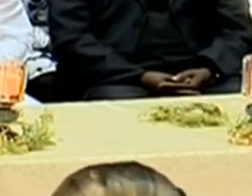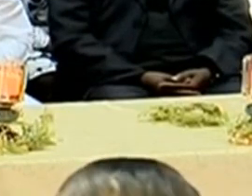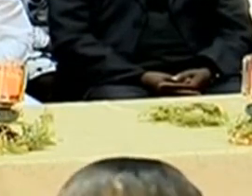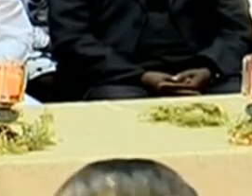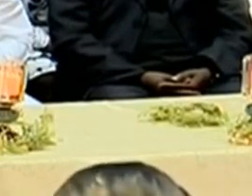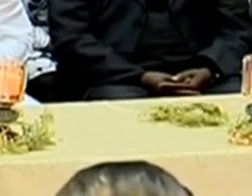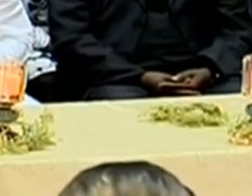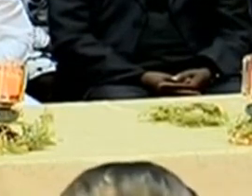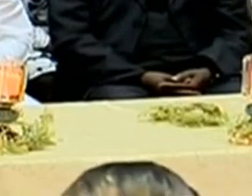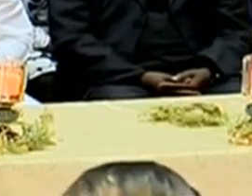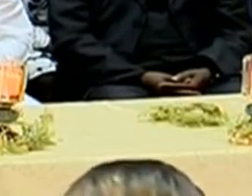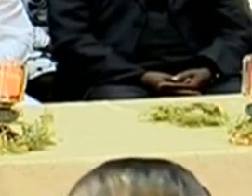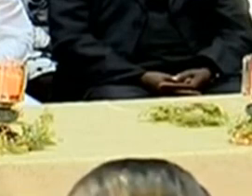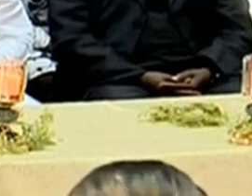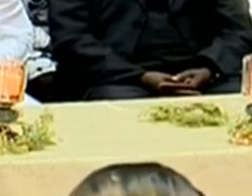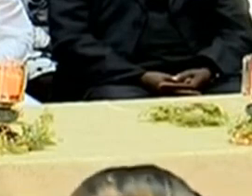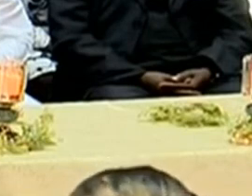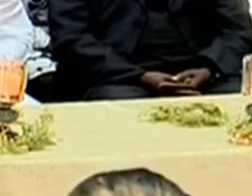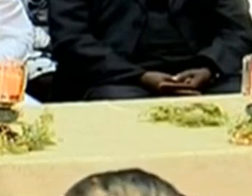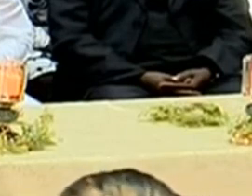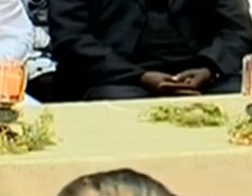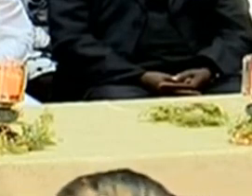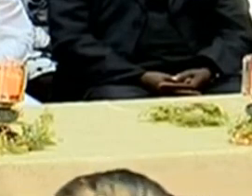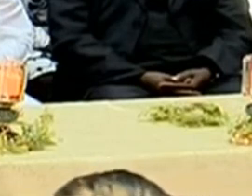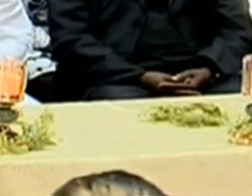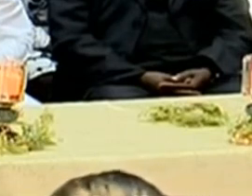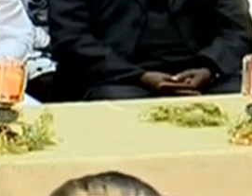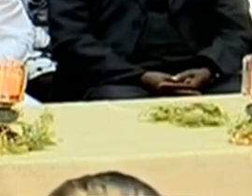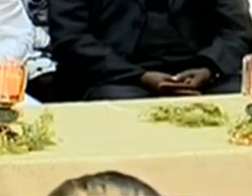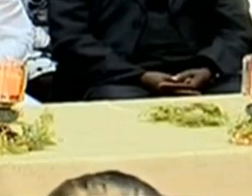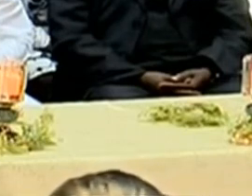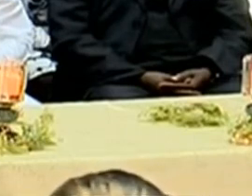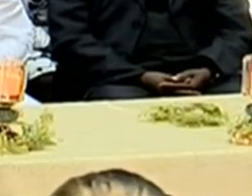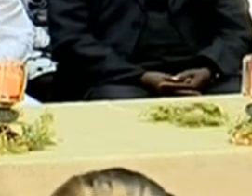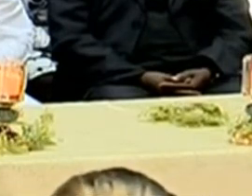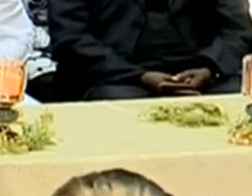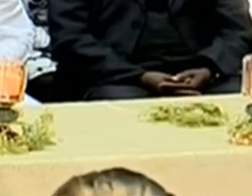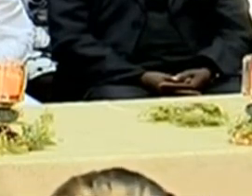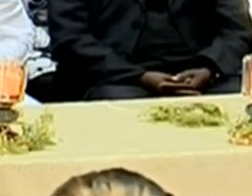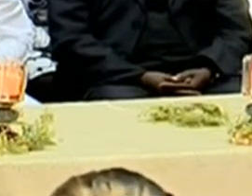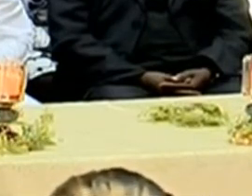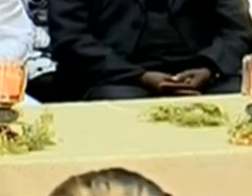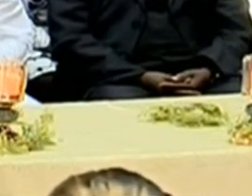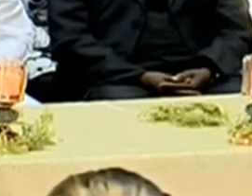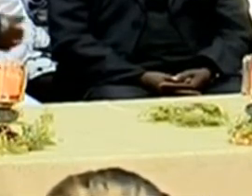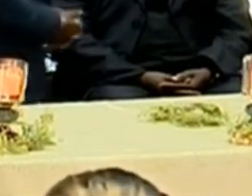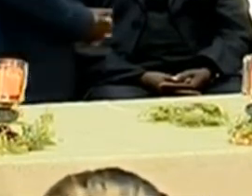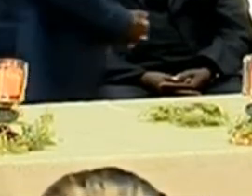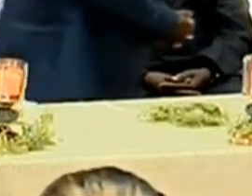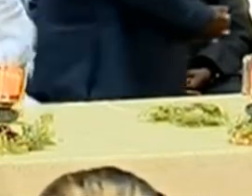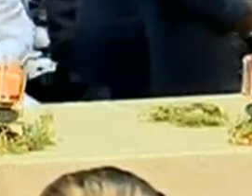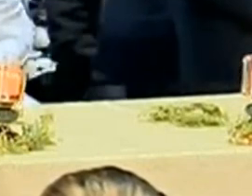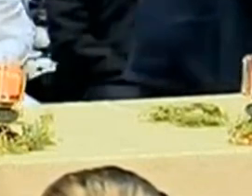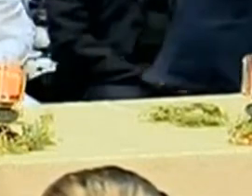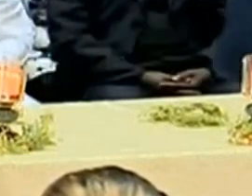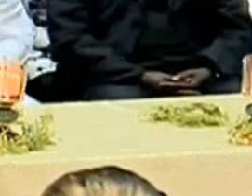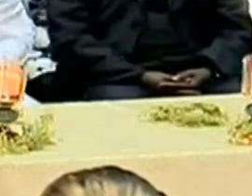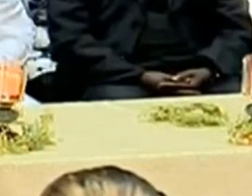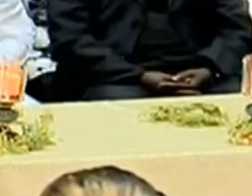many storms, but Lord, you have been there. You have